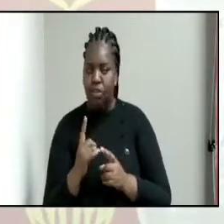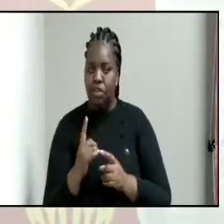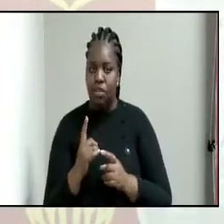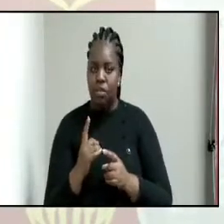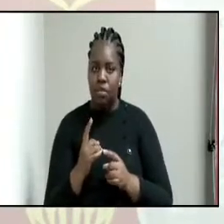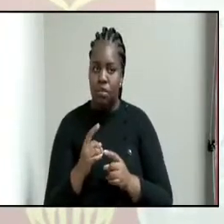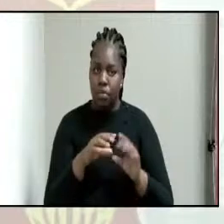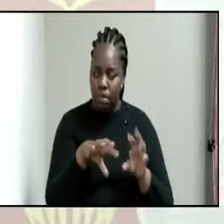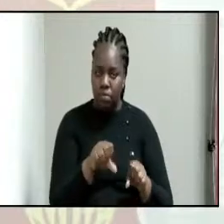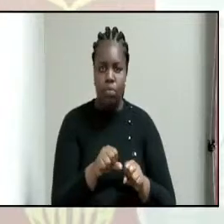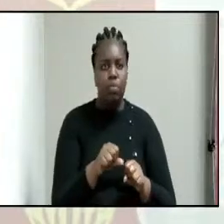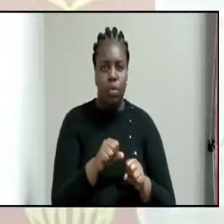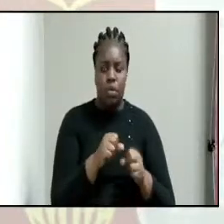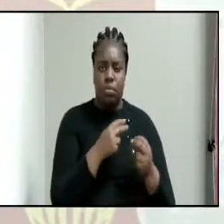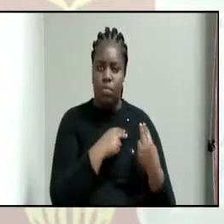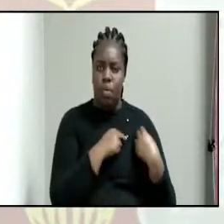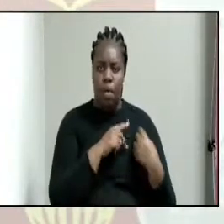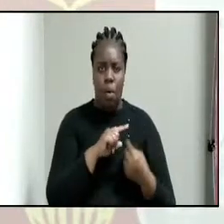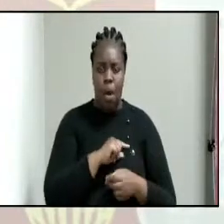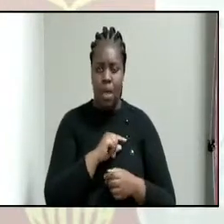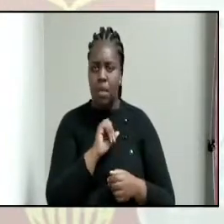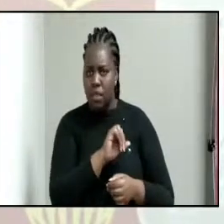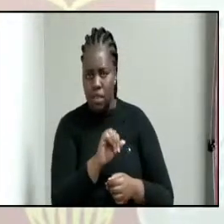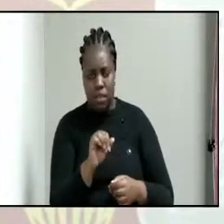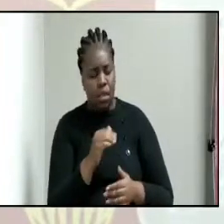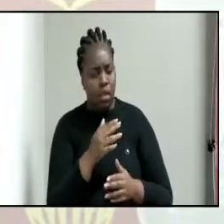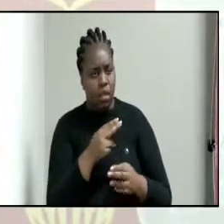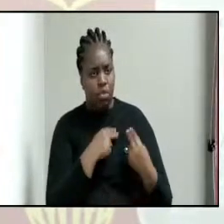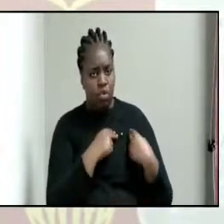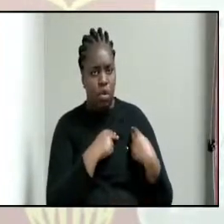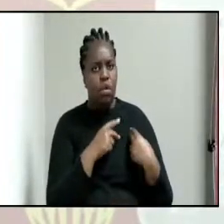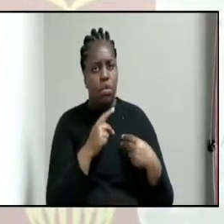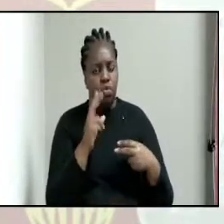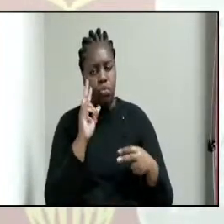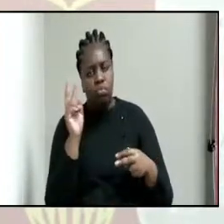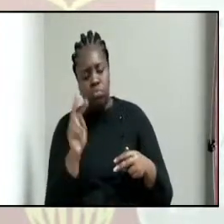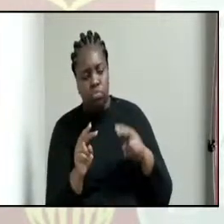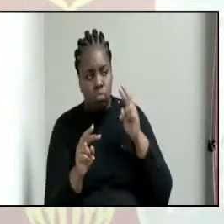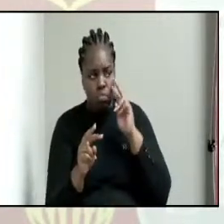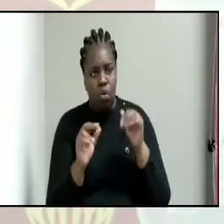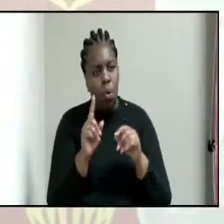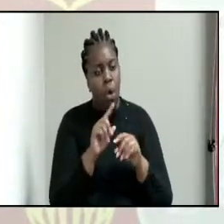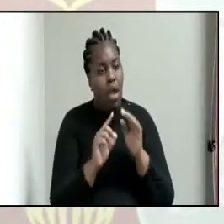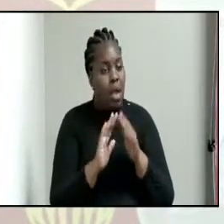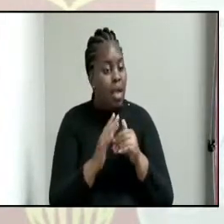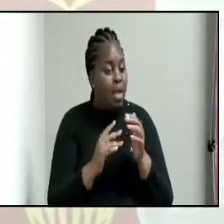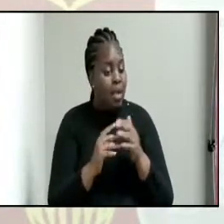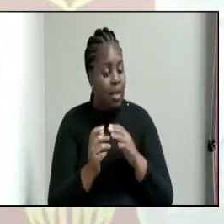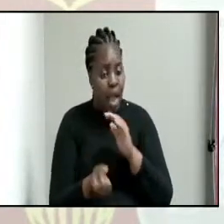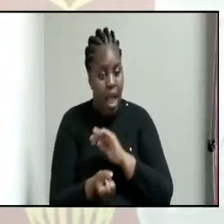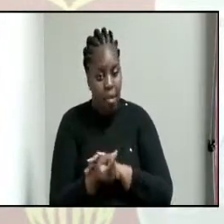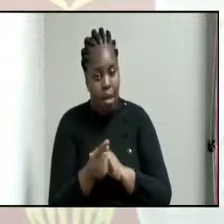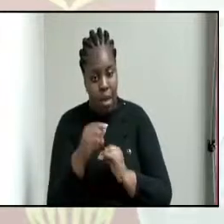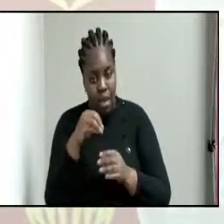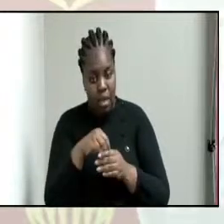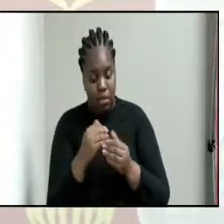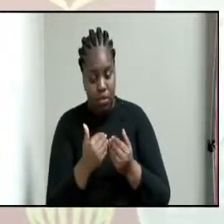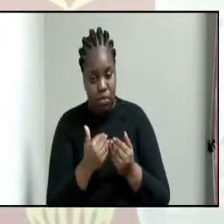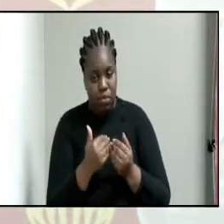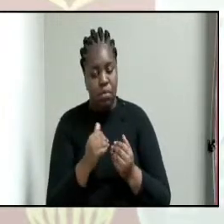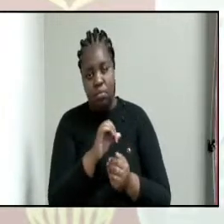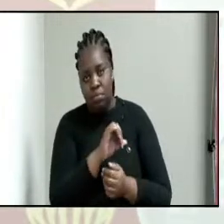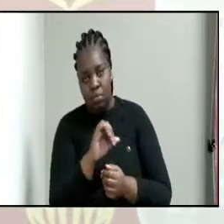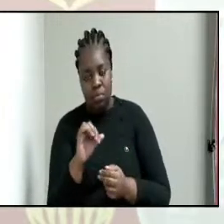the department has got that authority to oversee that what is happening in schools is in line with the constitutional,